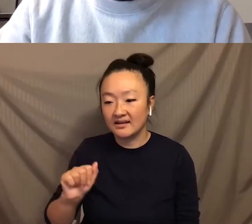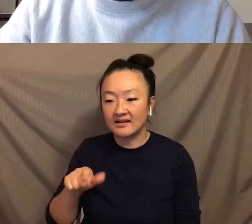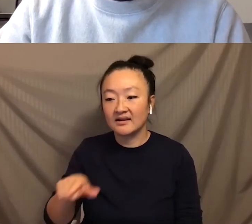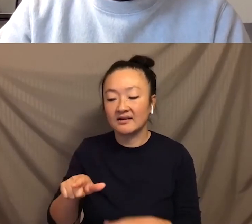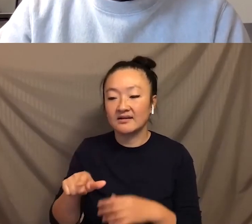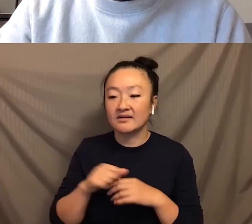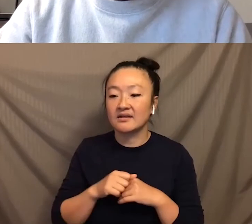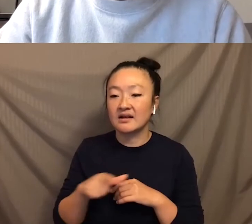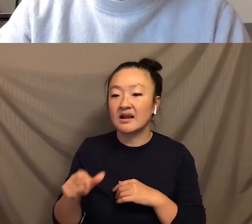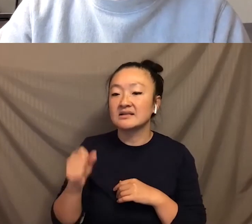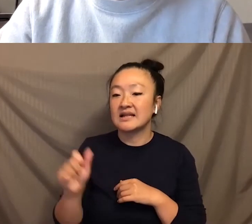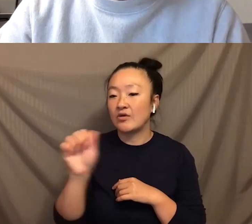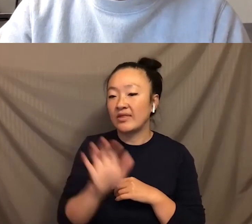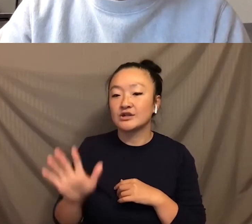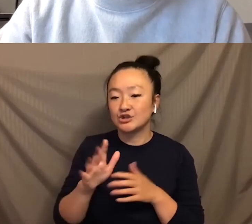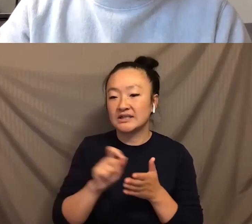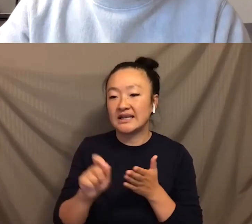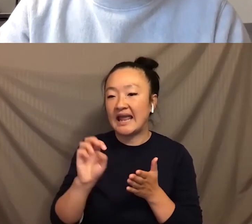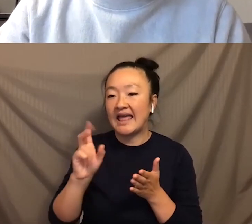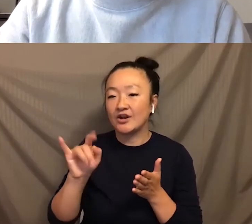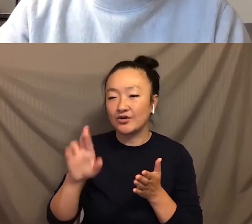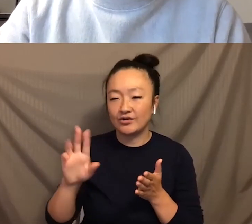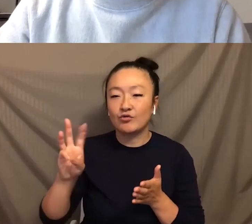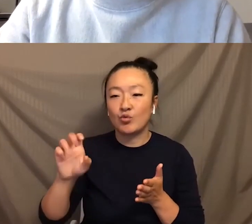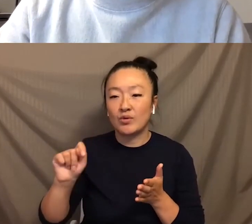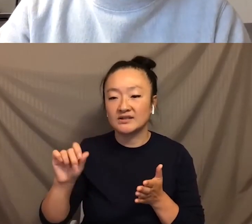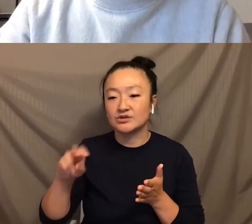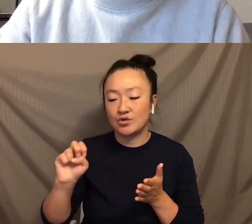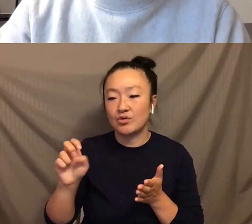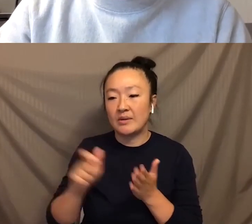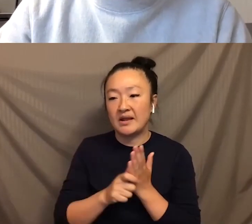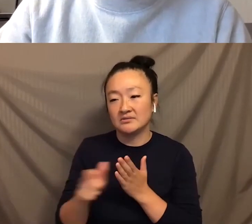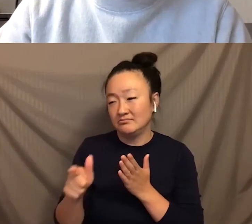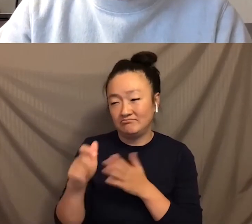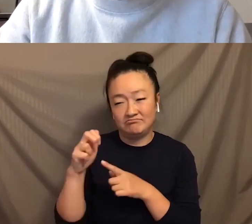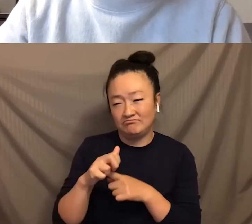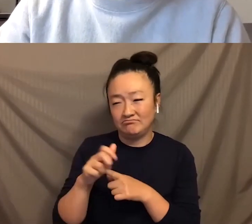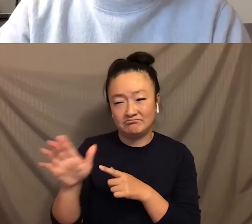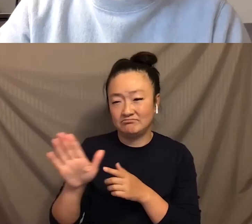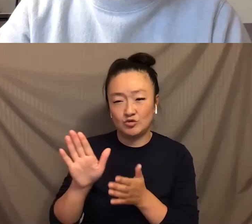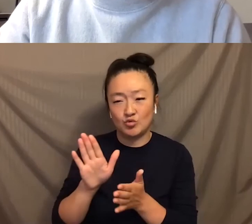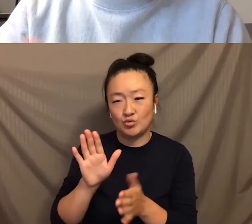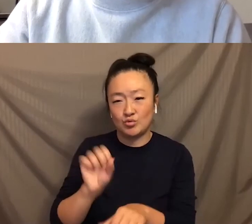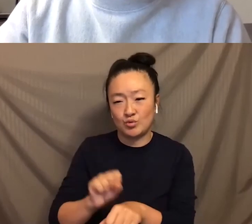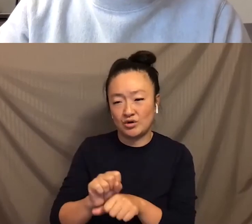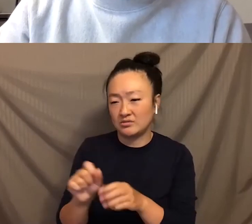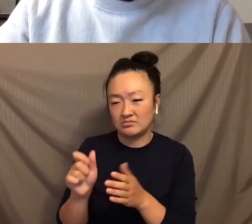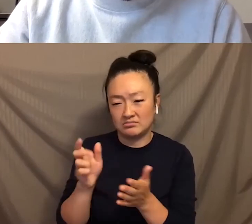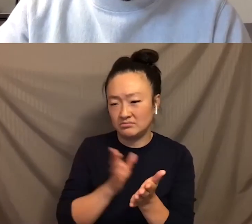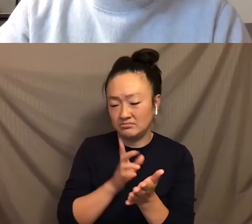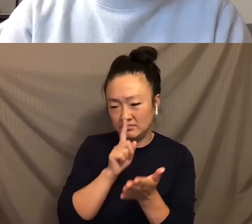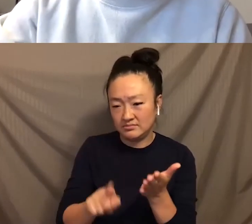Whetstone magazine, and her work is just immaculate. It's so superbly researched. Another is